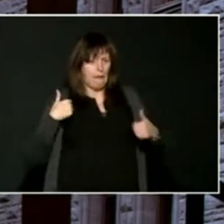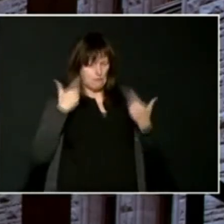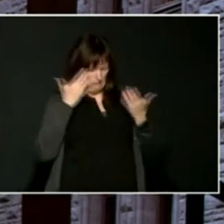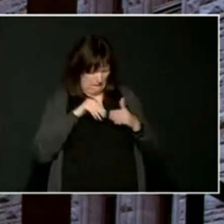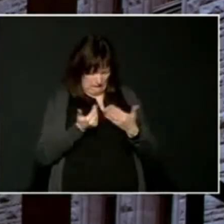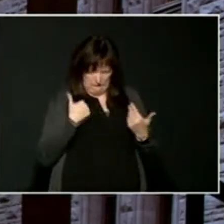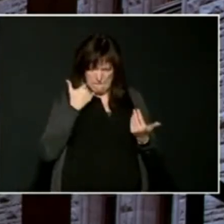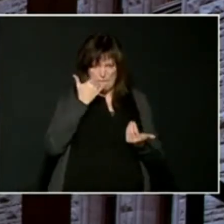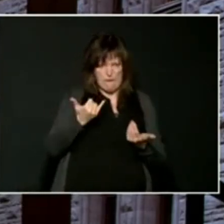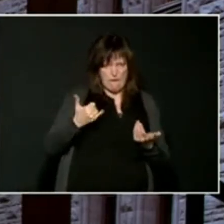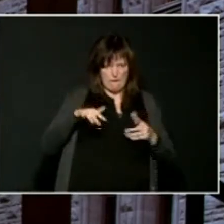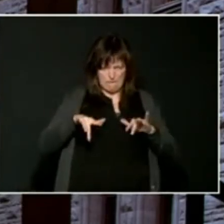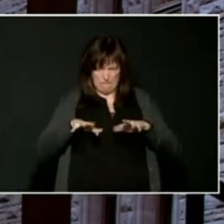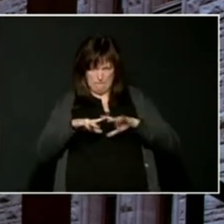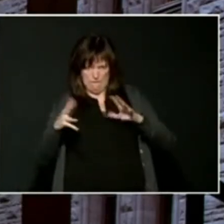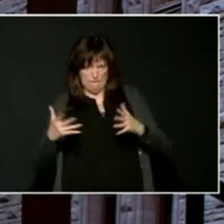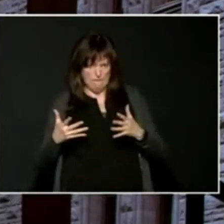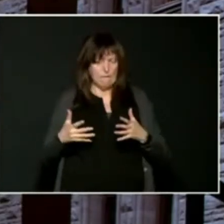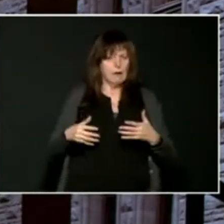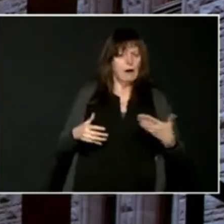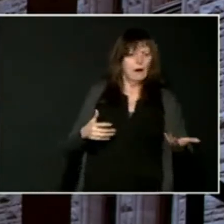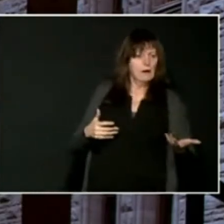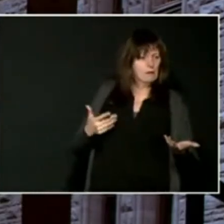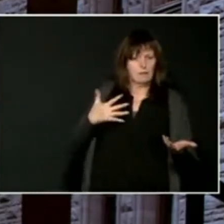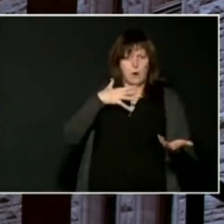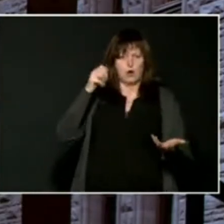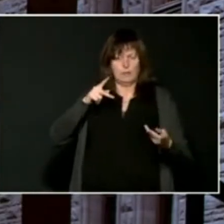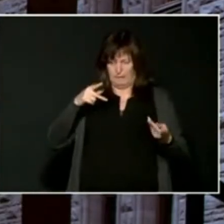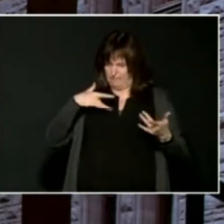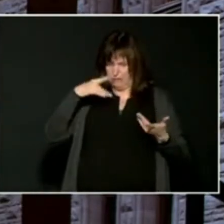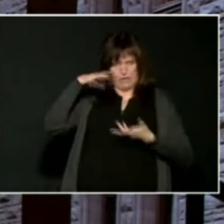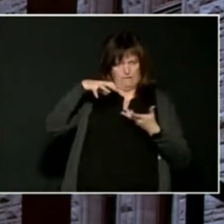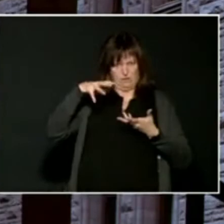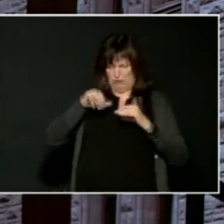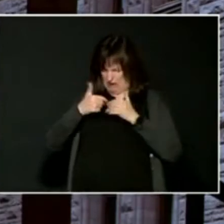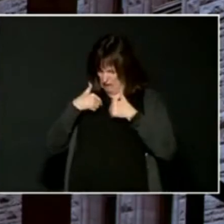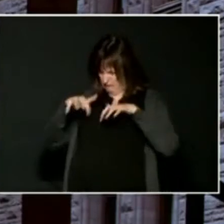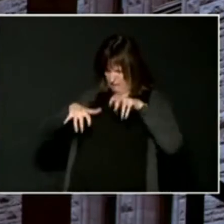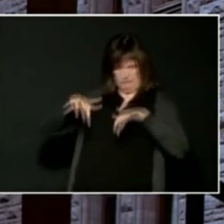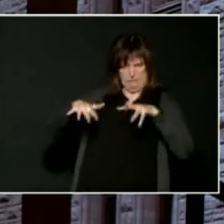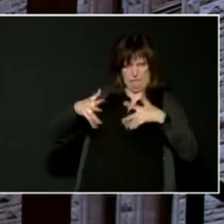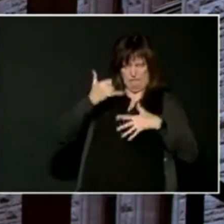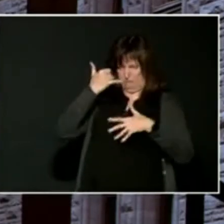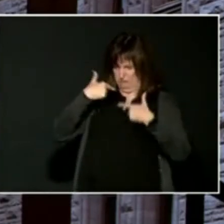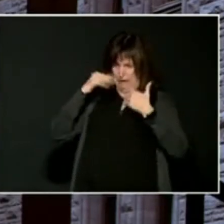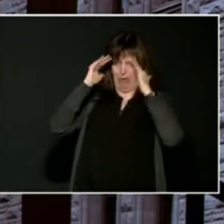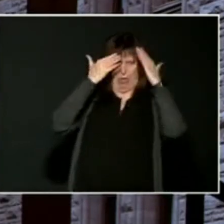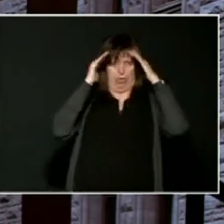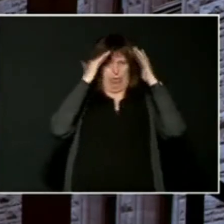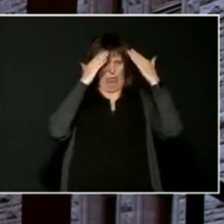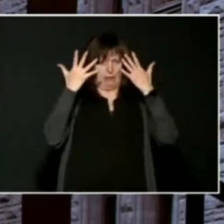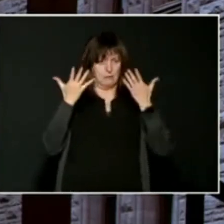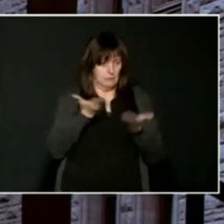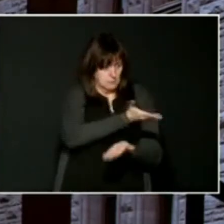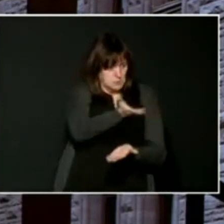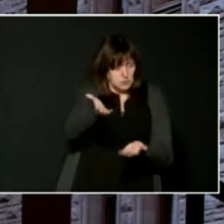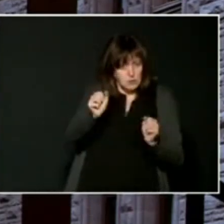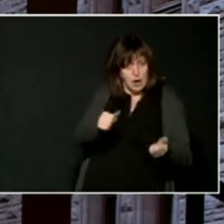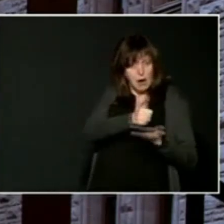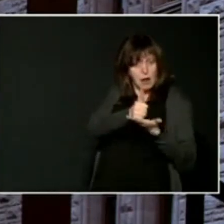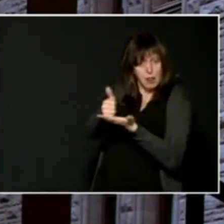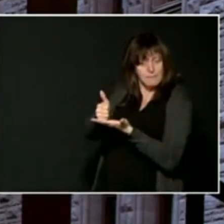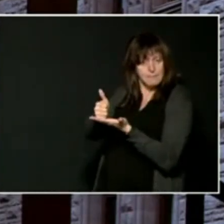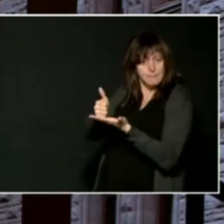easy, some of the older ones say, I found it a bit confusing. So you can help them in many ways to do that, because we want them done and to complete